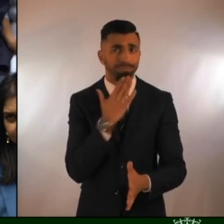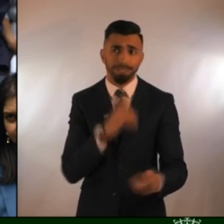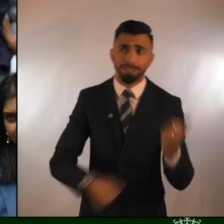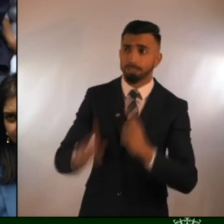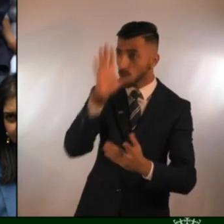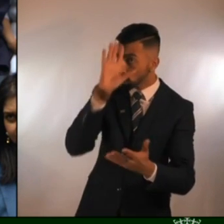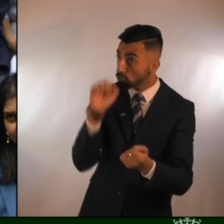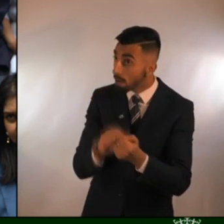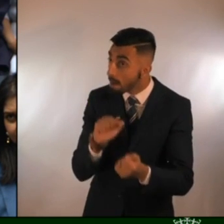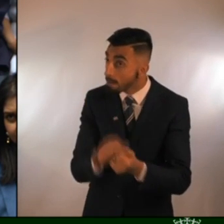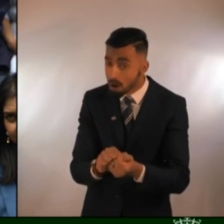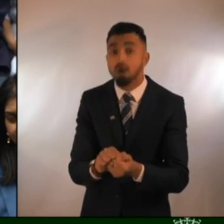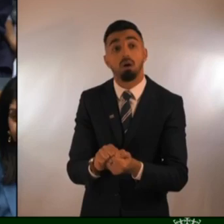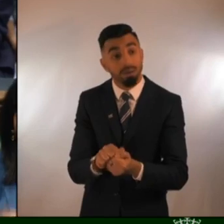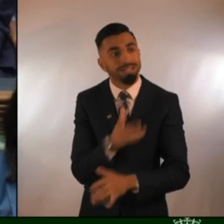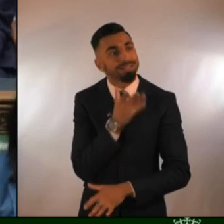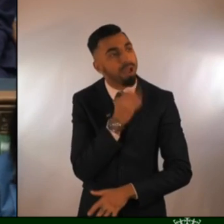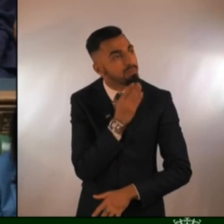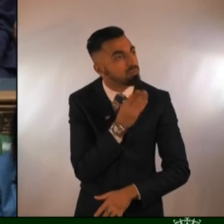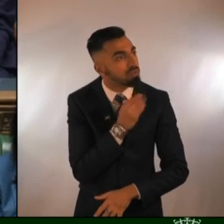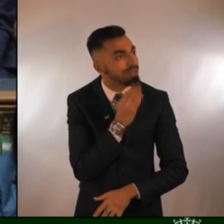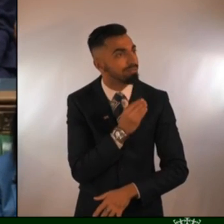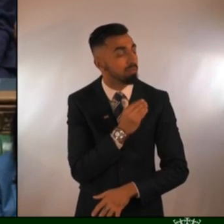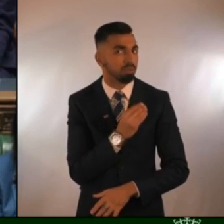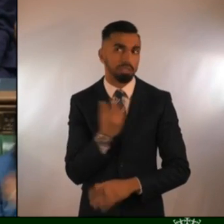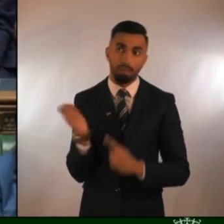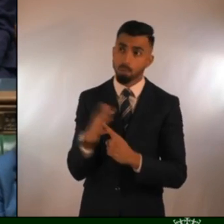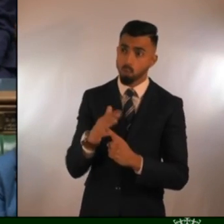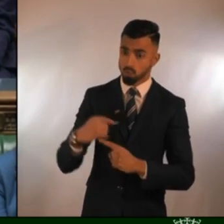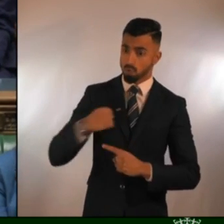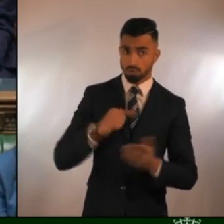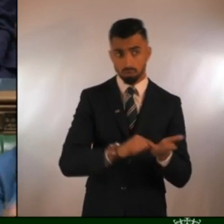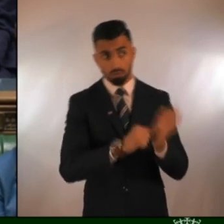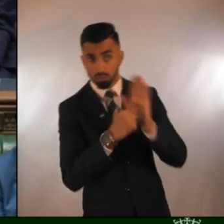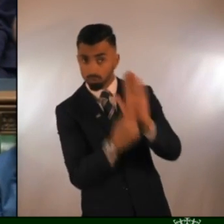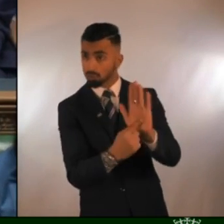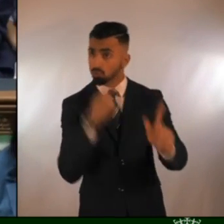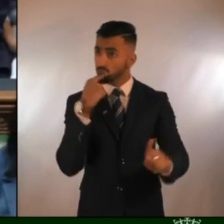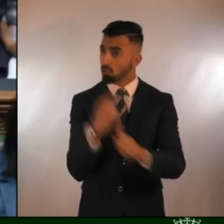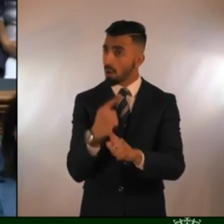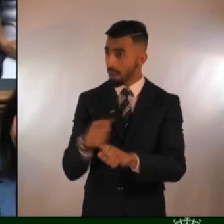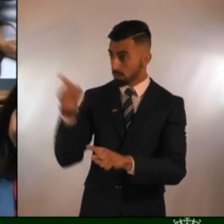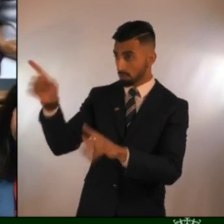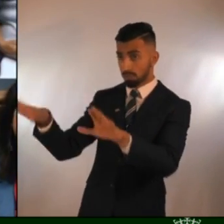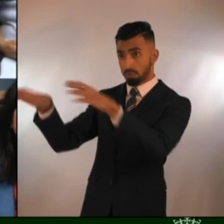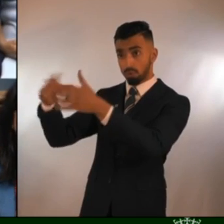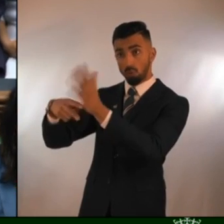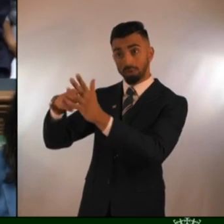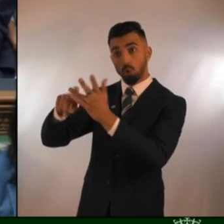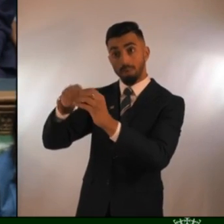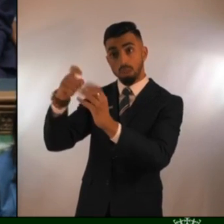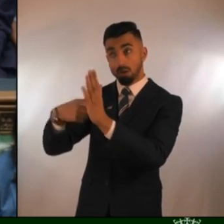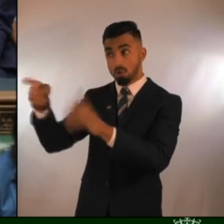still want to set out for the House the OBR's judgment on the economy over the medium term. Even before coronavirus